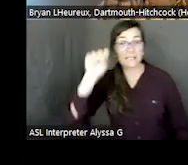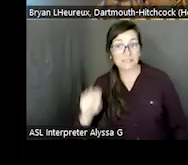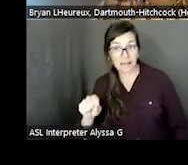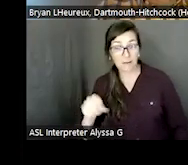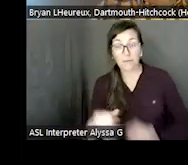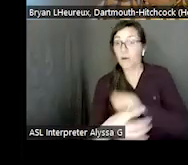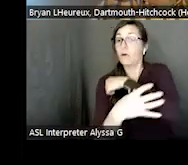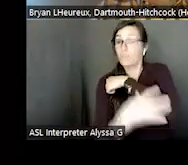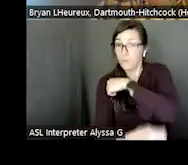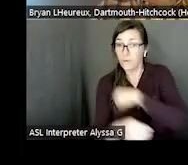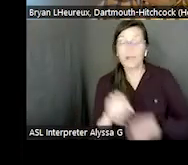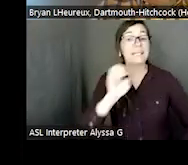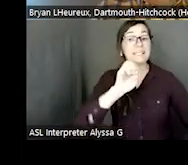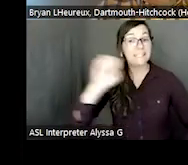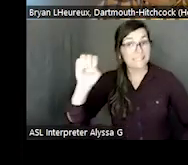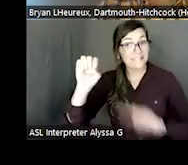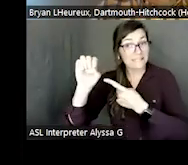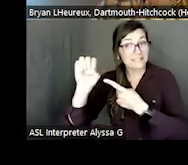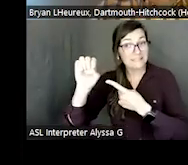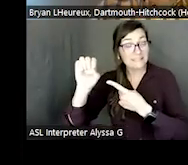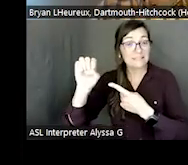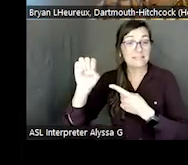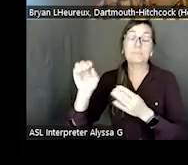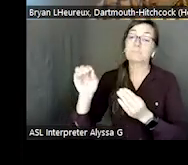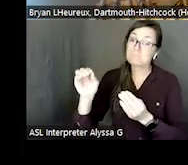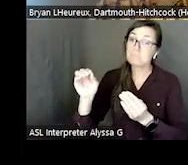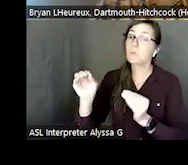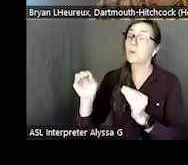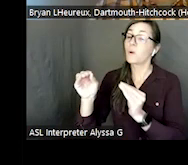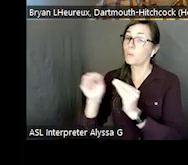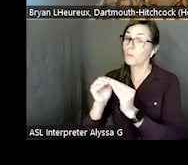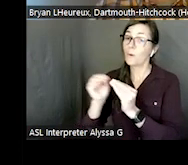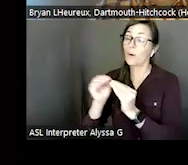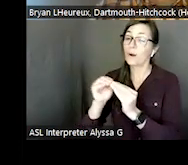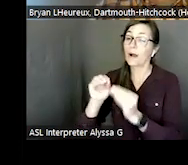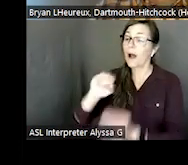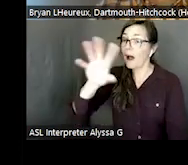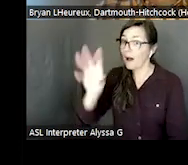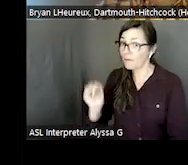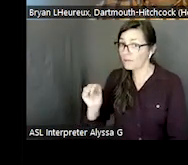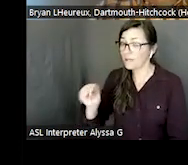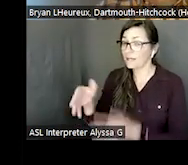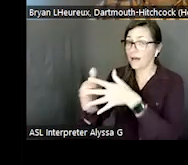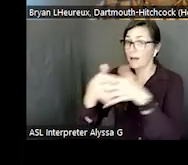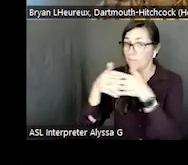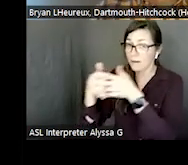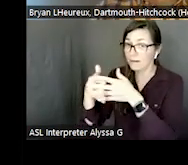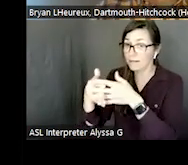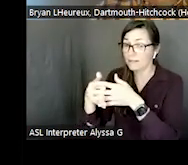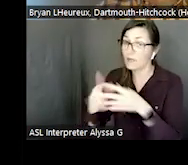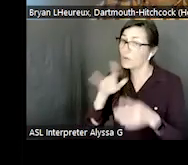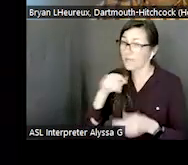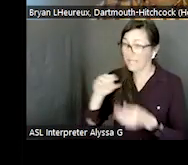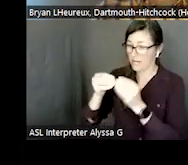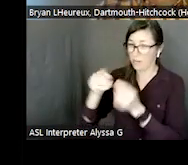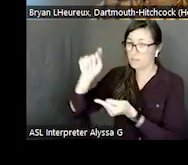poor. East San Antonio has a higher proportion of people that are African American. We have low levels of African American population here, but